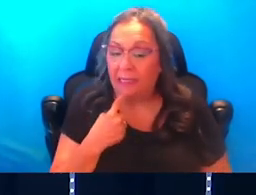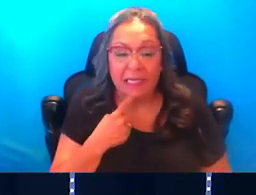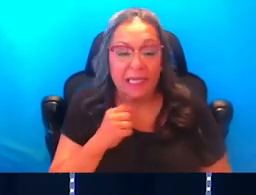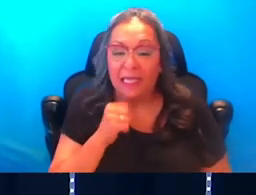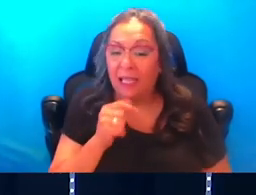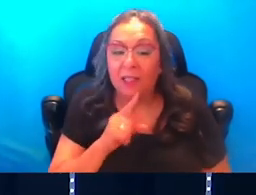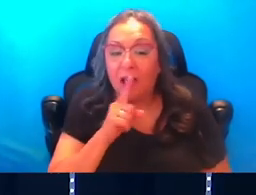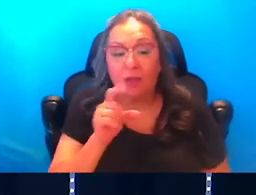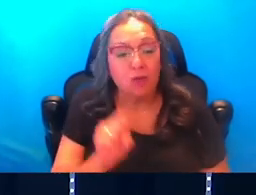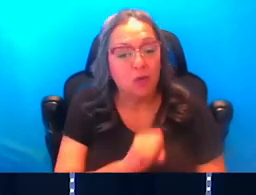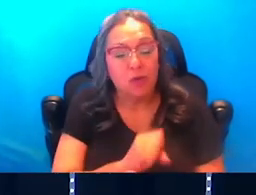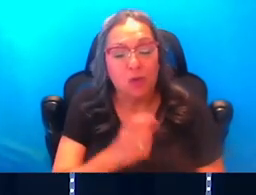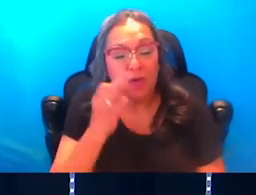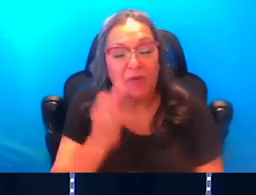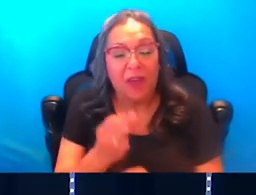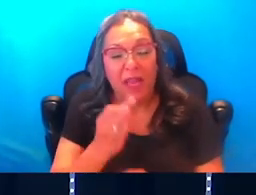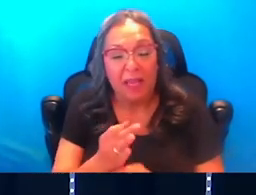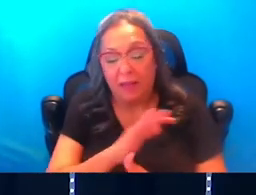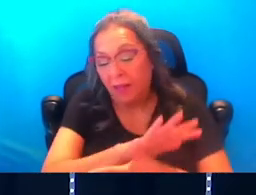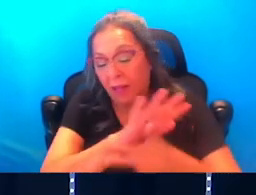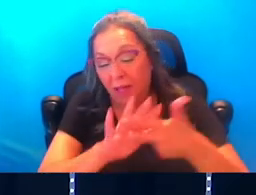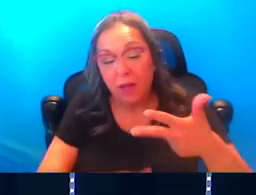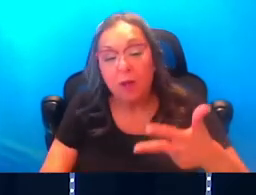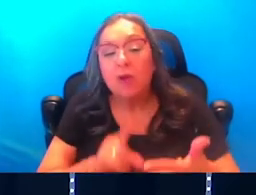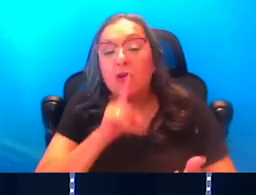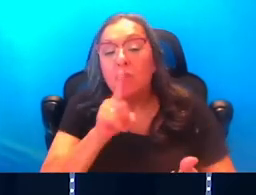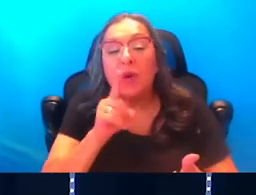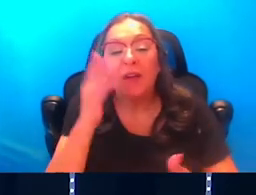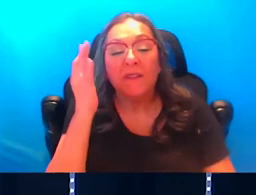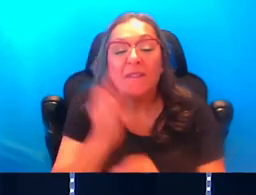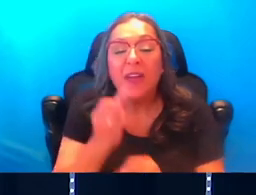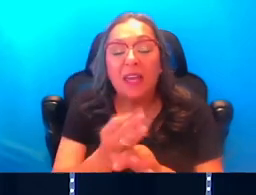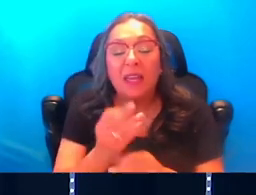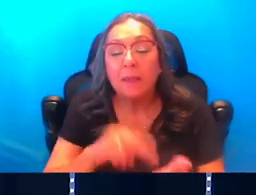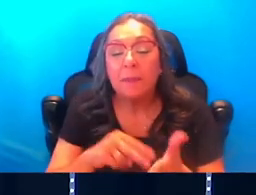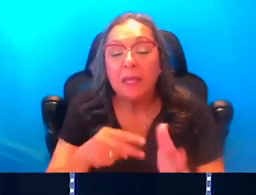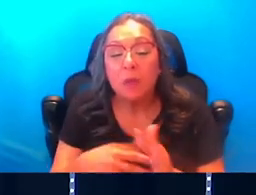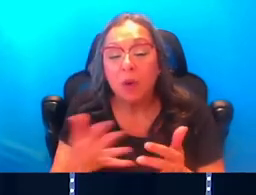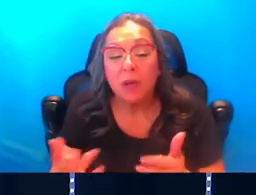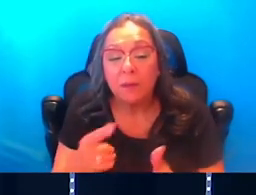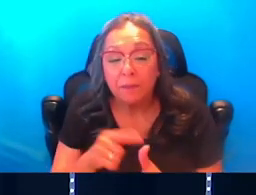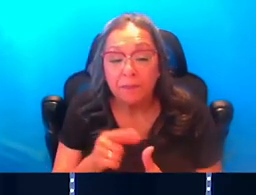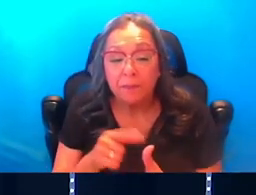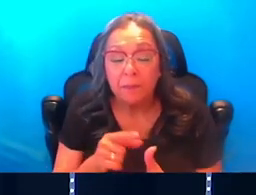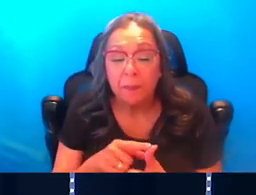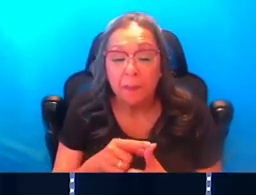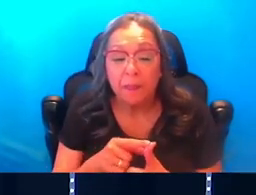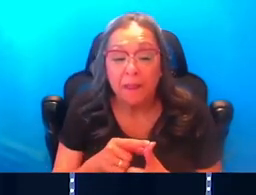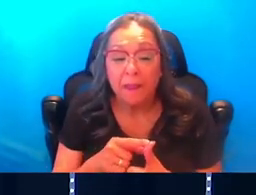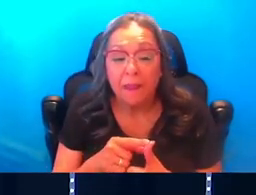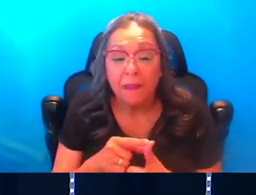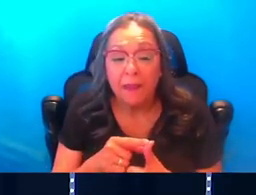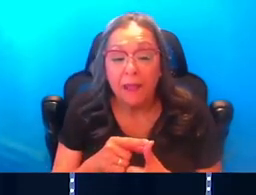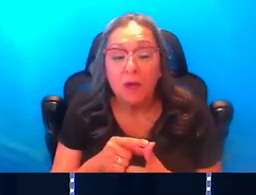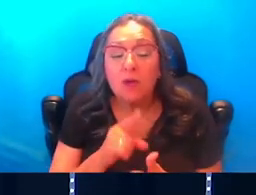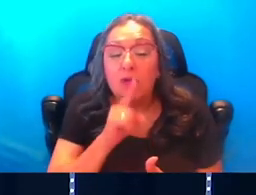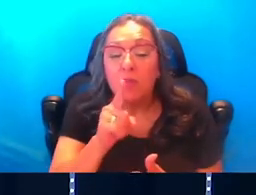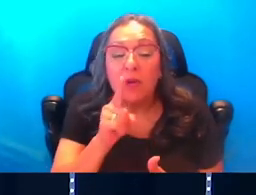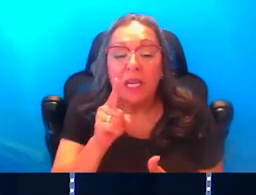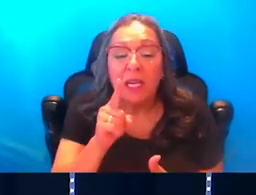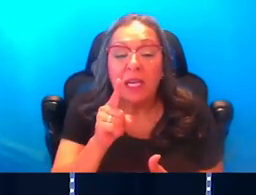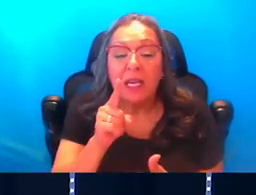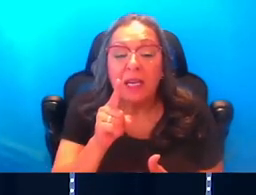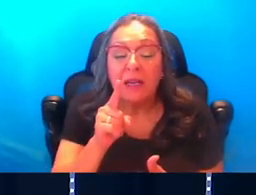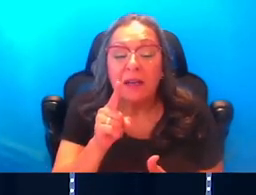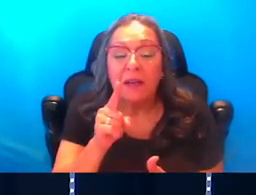done so far. Real faith is more than. And the opposite may be fake faith. Real faith is more than. Can I